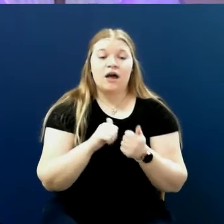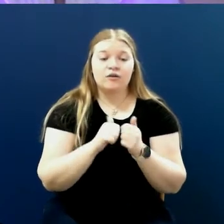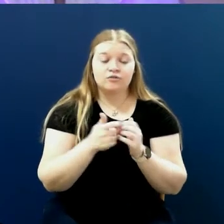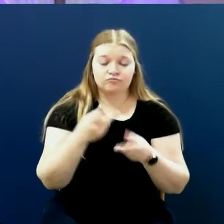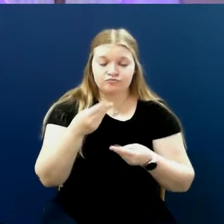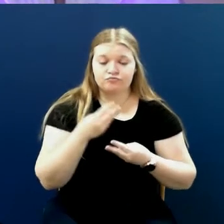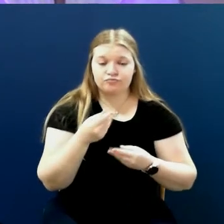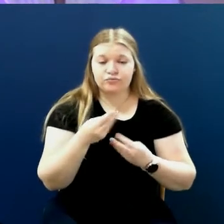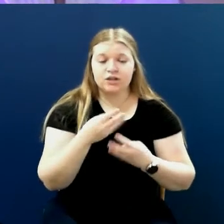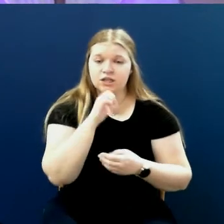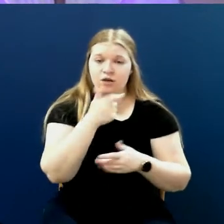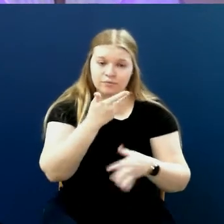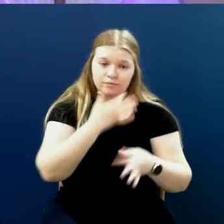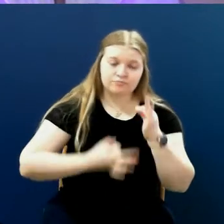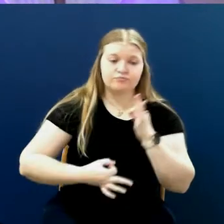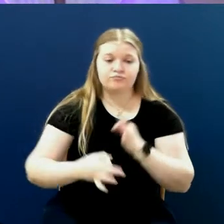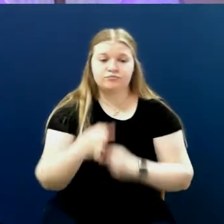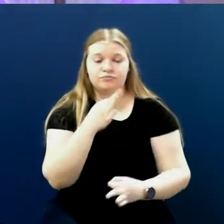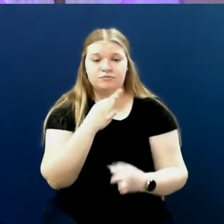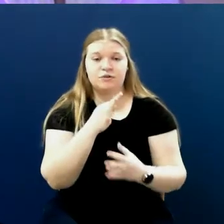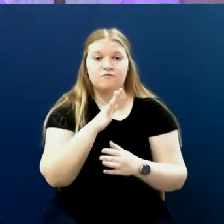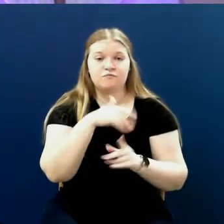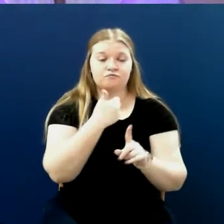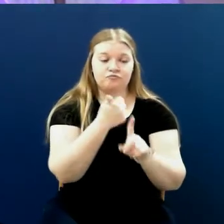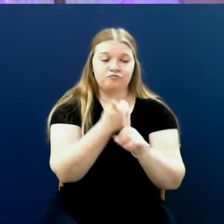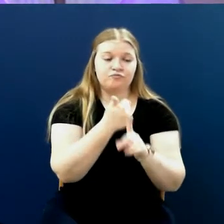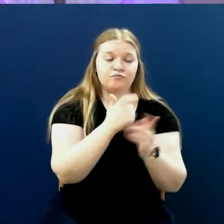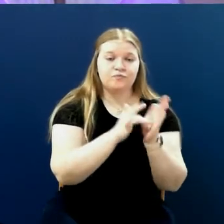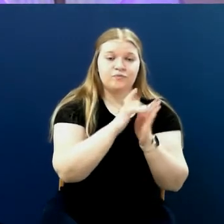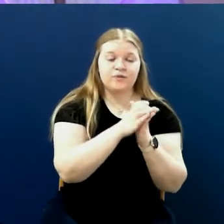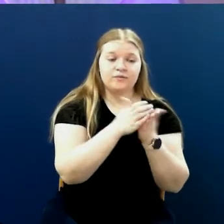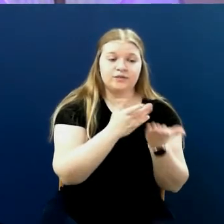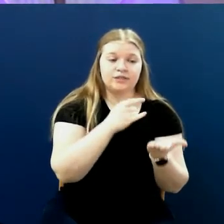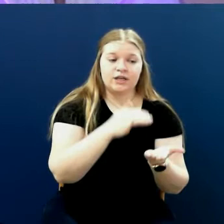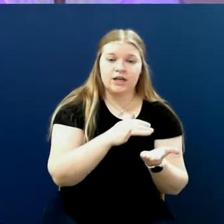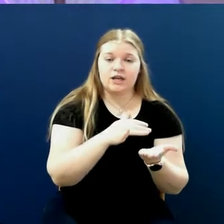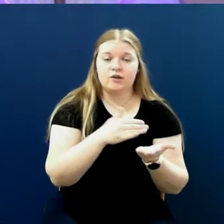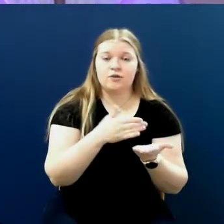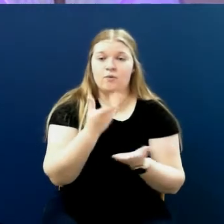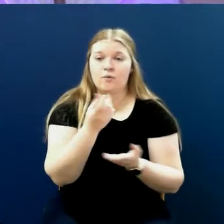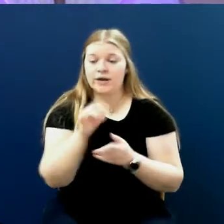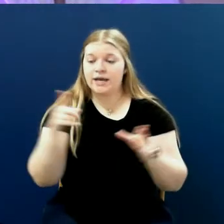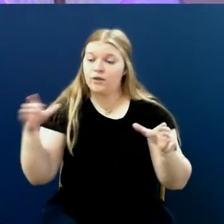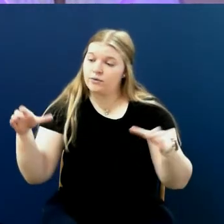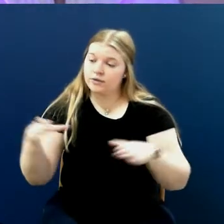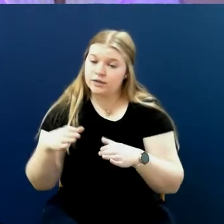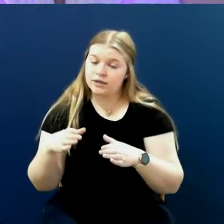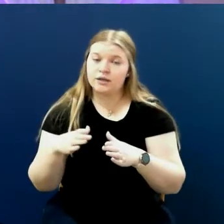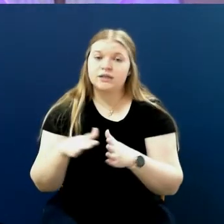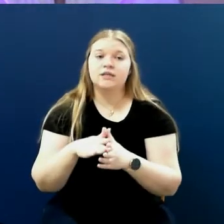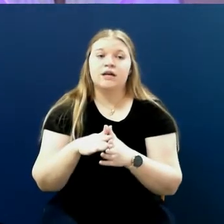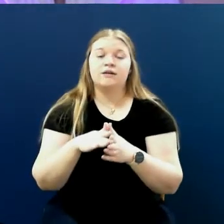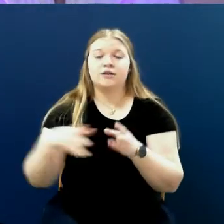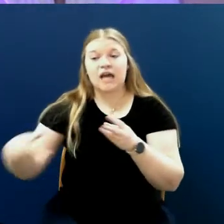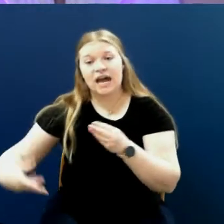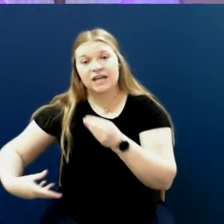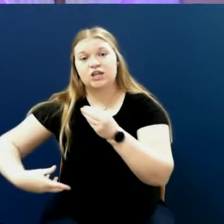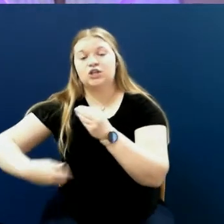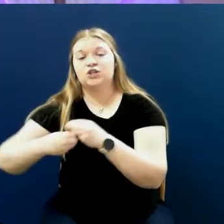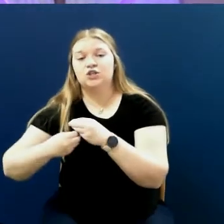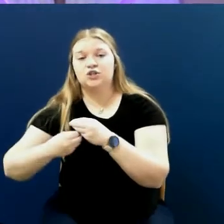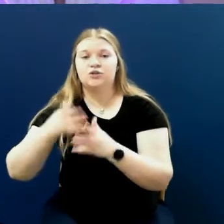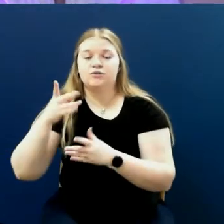not a replacement for gathering as a church body. It's an additional resource to help you grow in your walk in Jesus